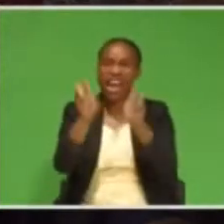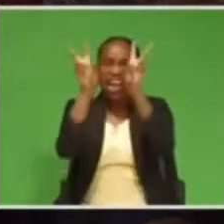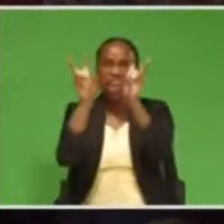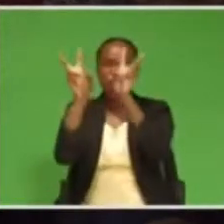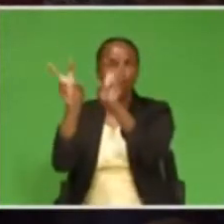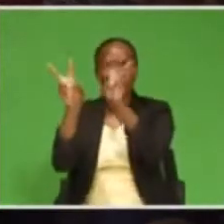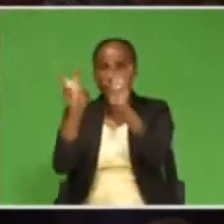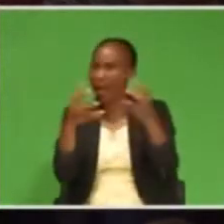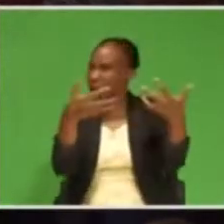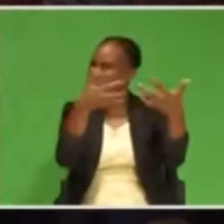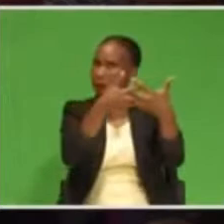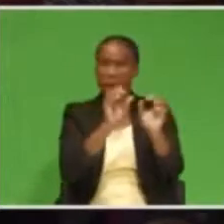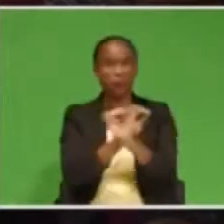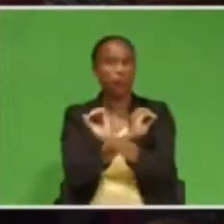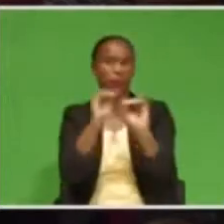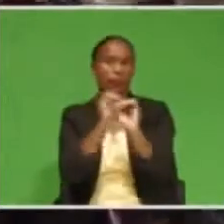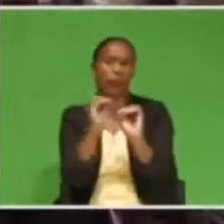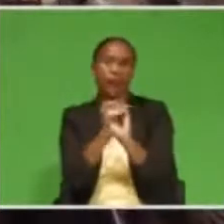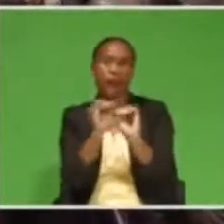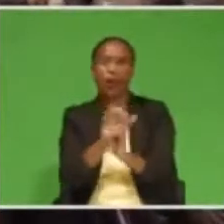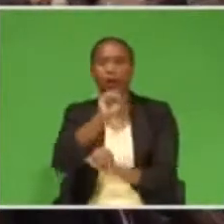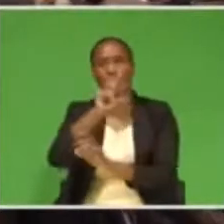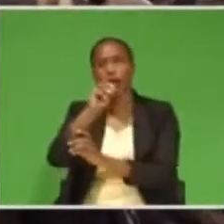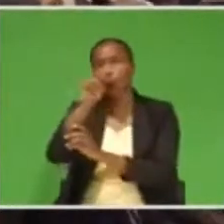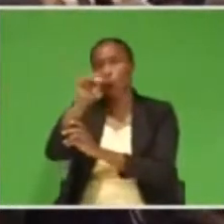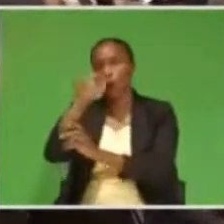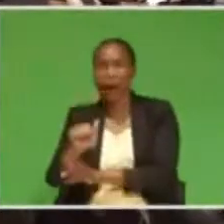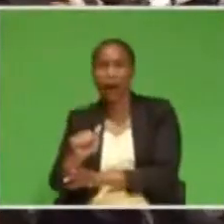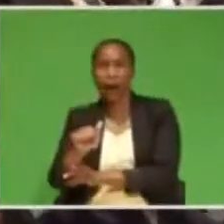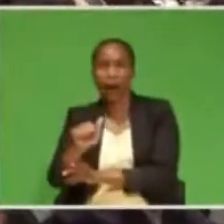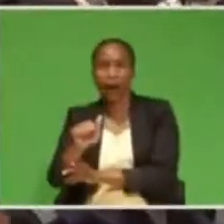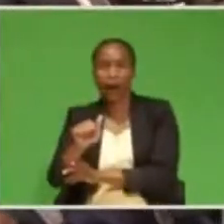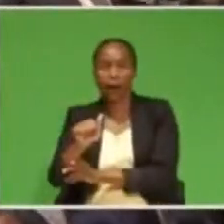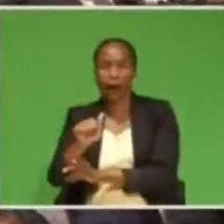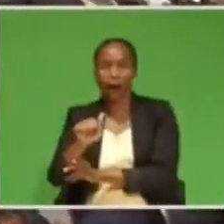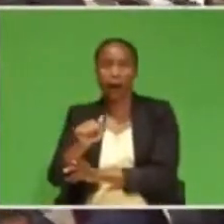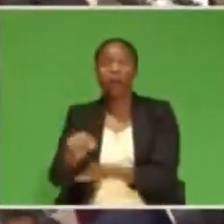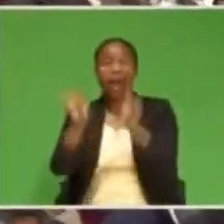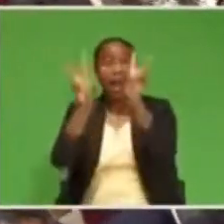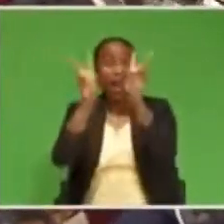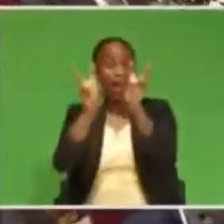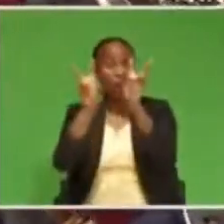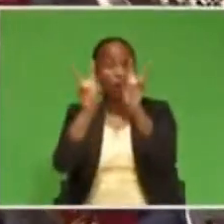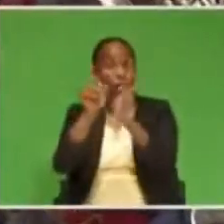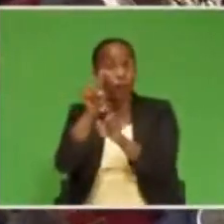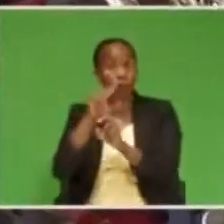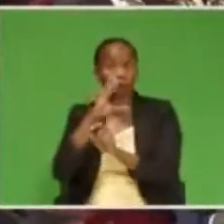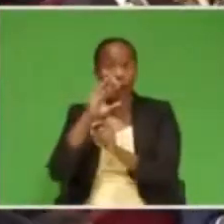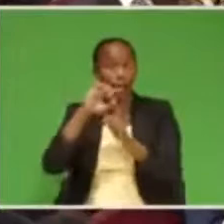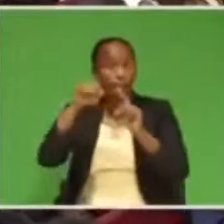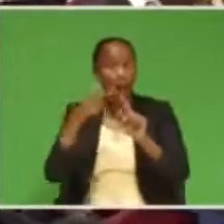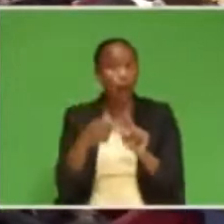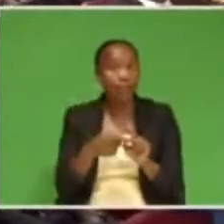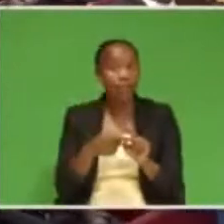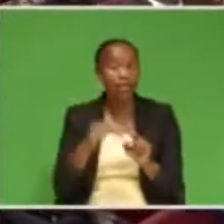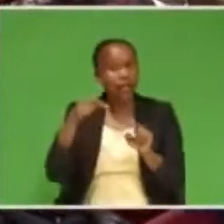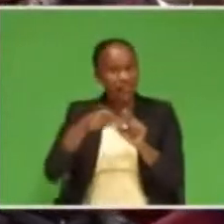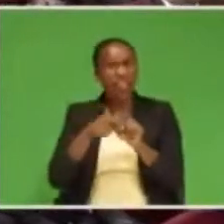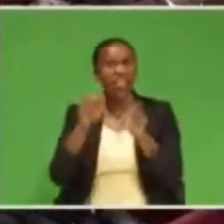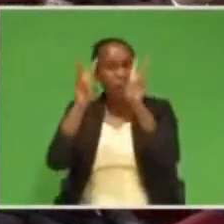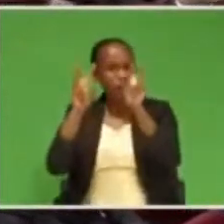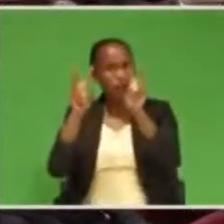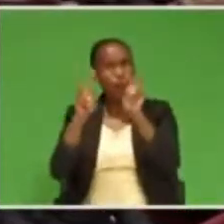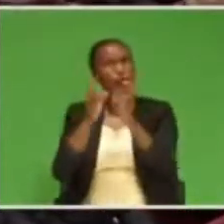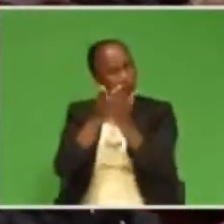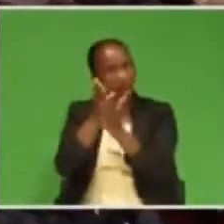has nothing to do with the State of the Nation address. The issue which you are raising is an issue which you will have